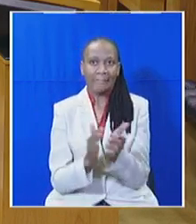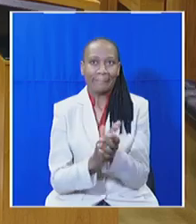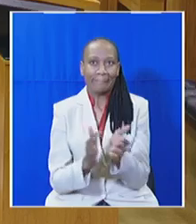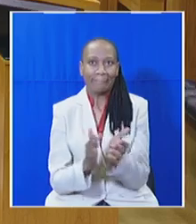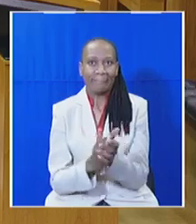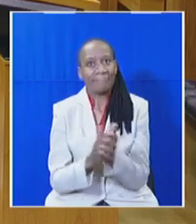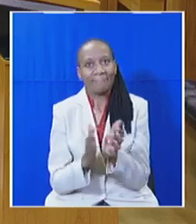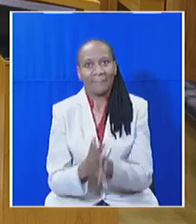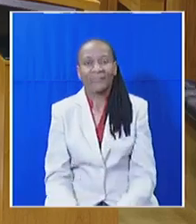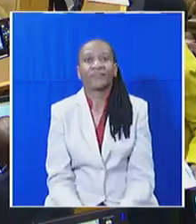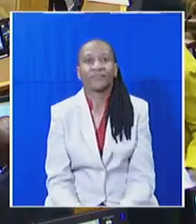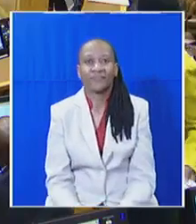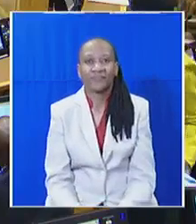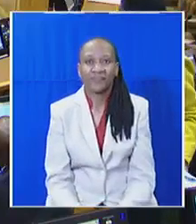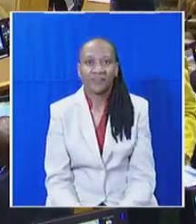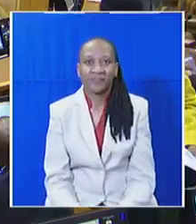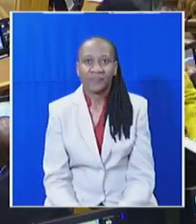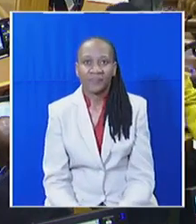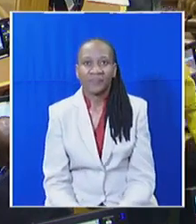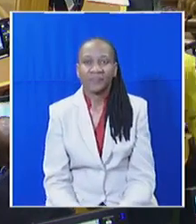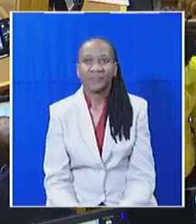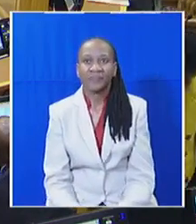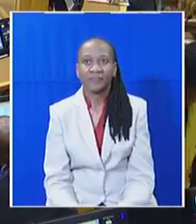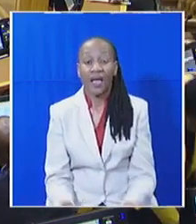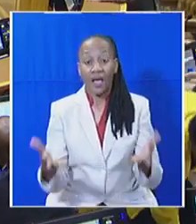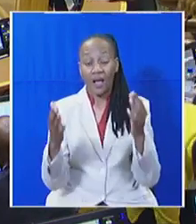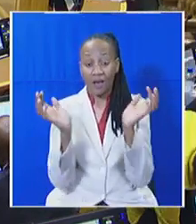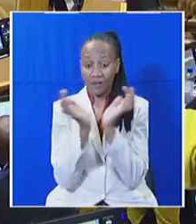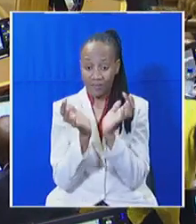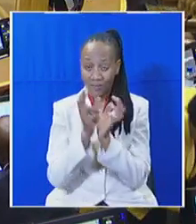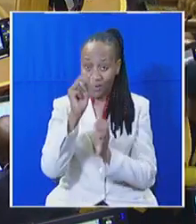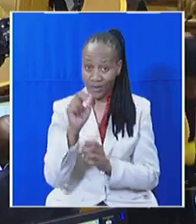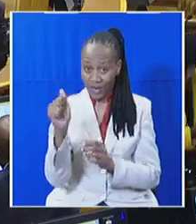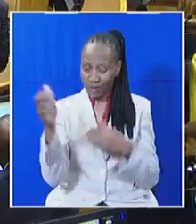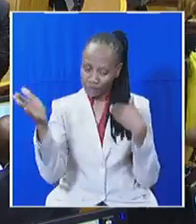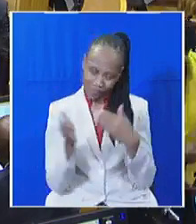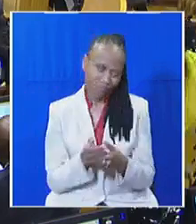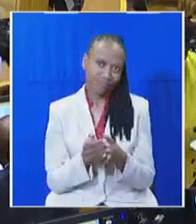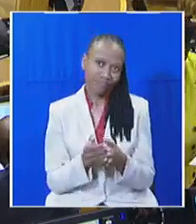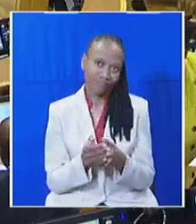The House is adjourned, honorable members.